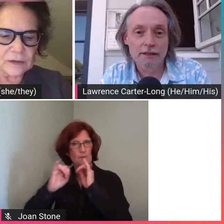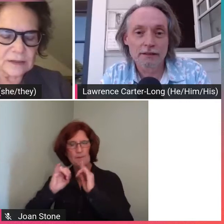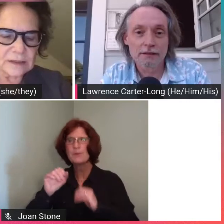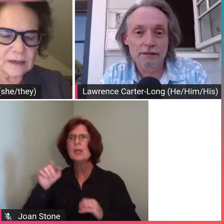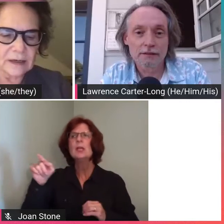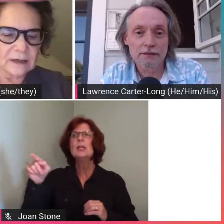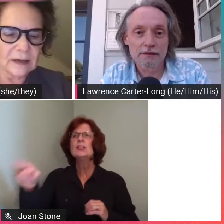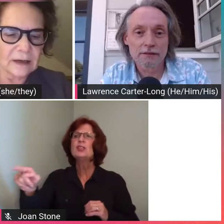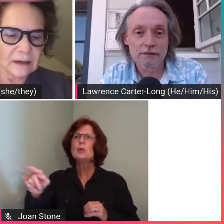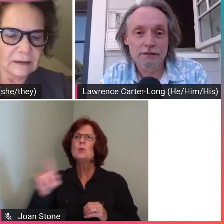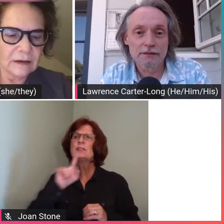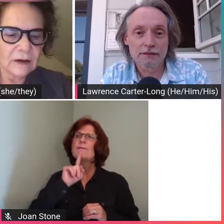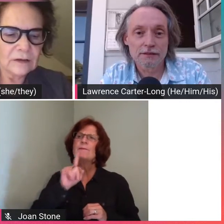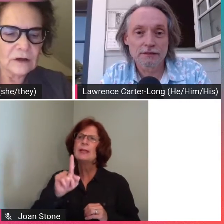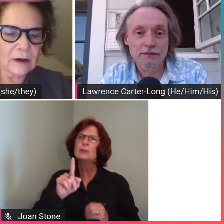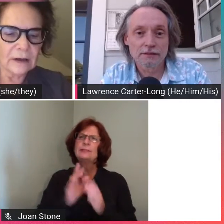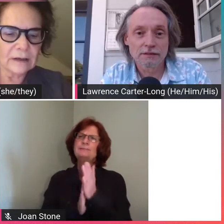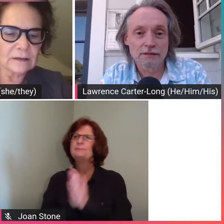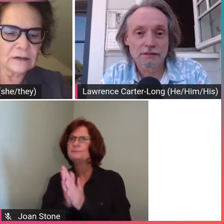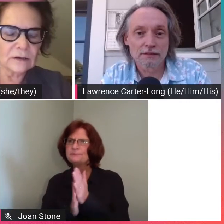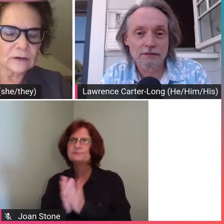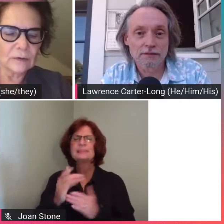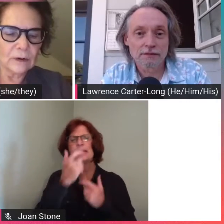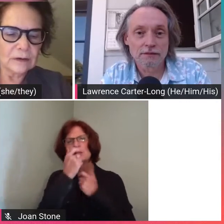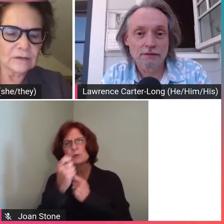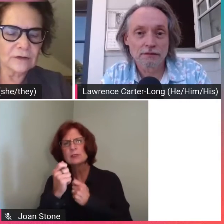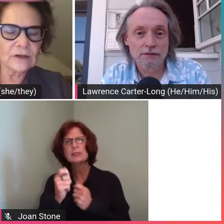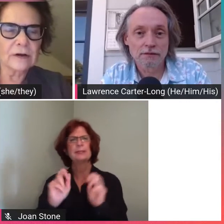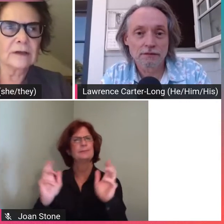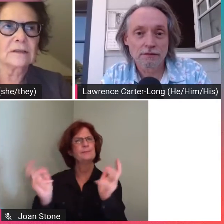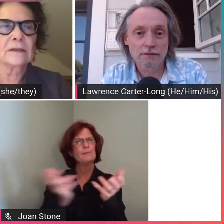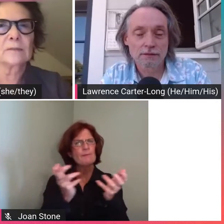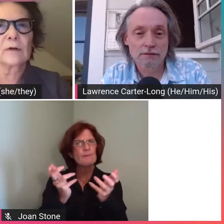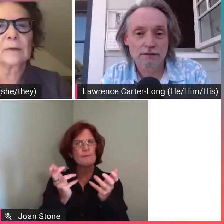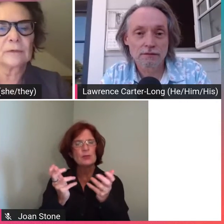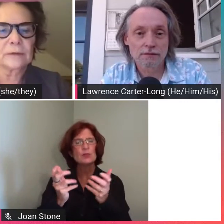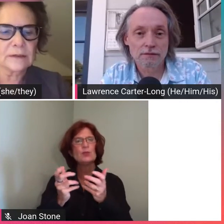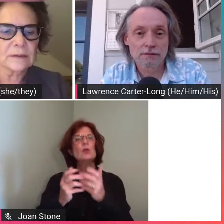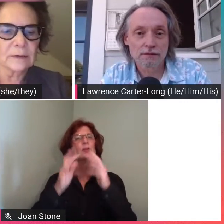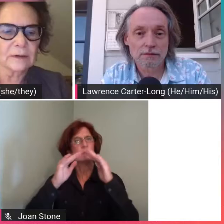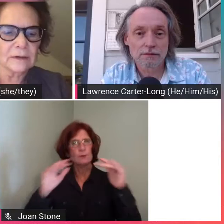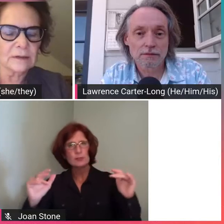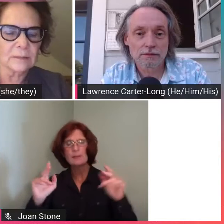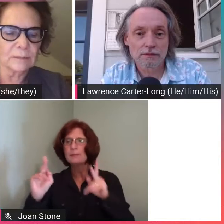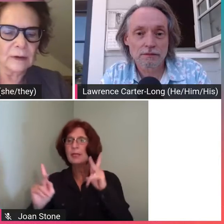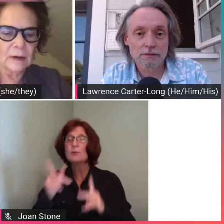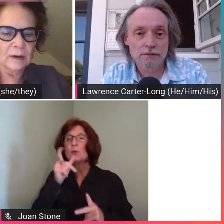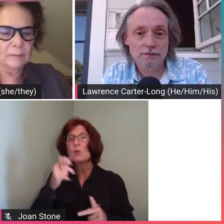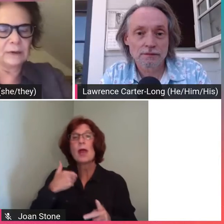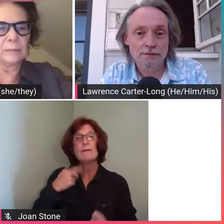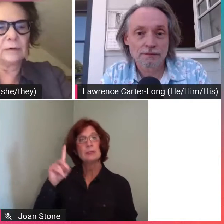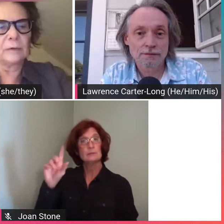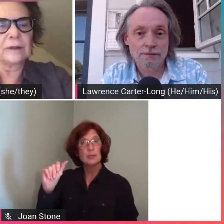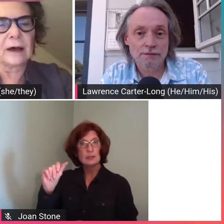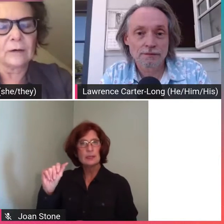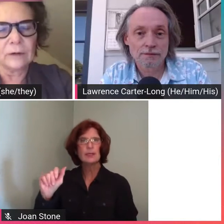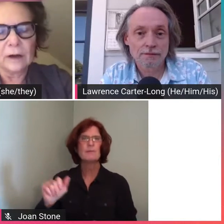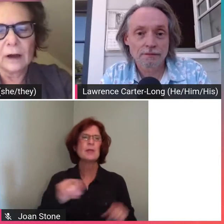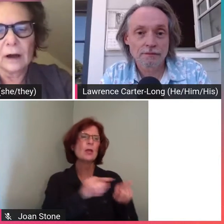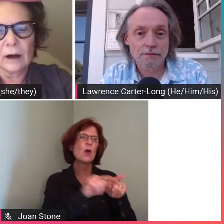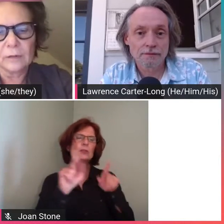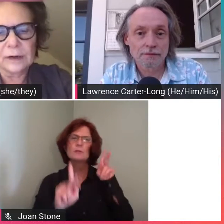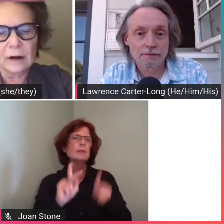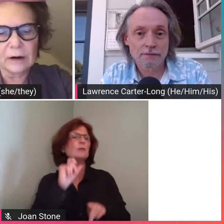very interested in talking to diverse audiences, both people with disabilities and people